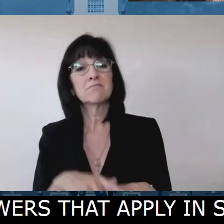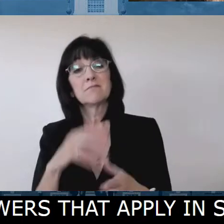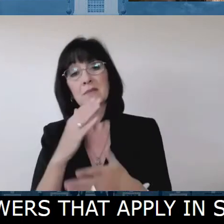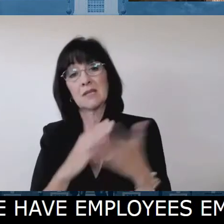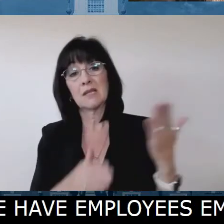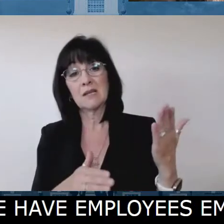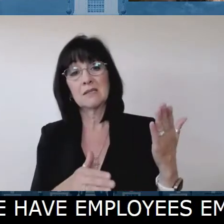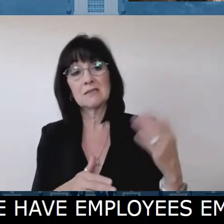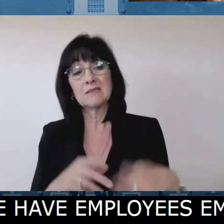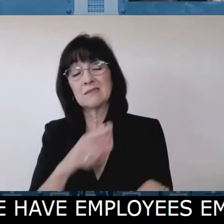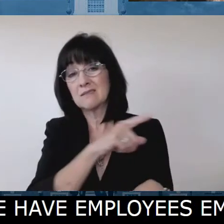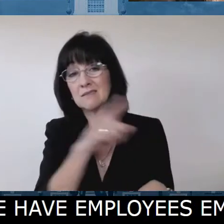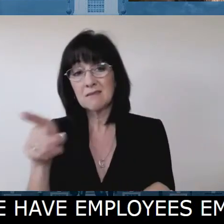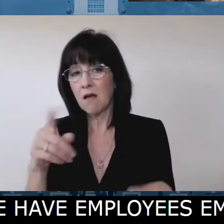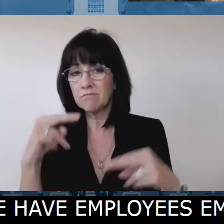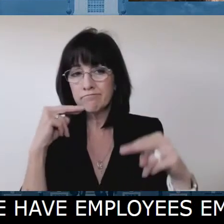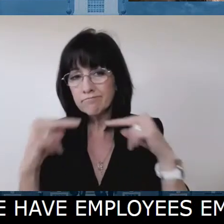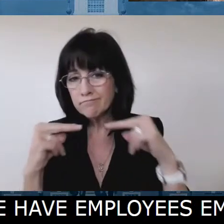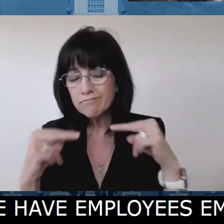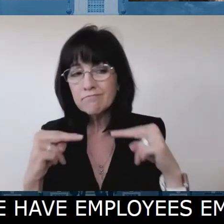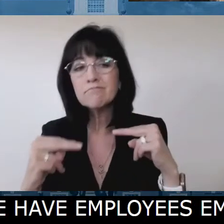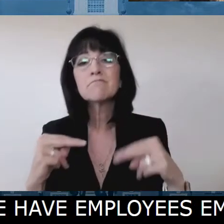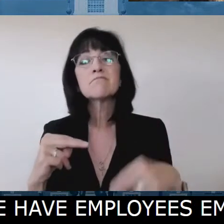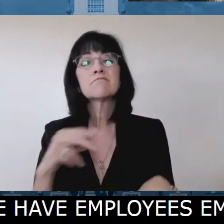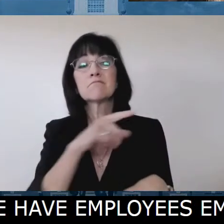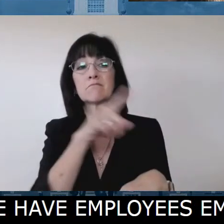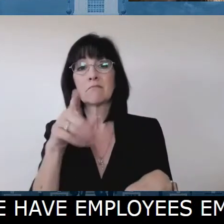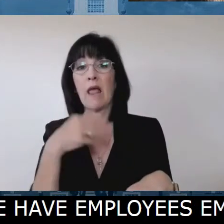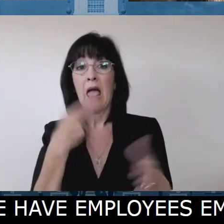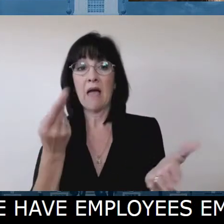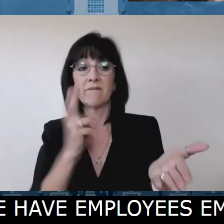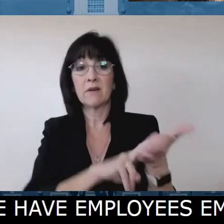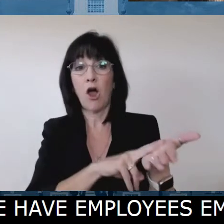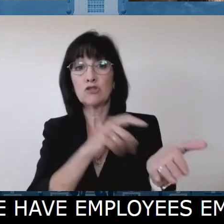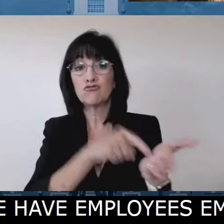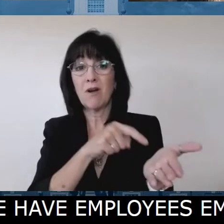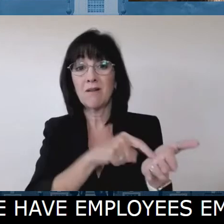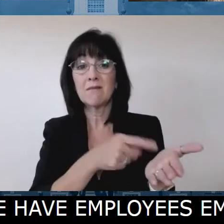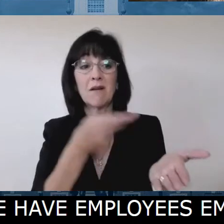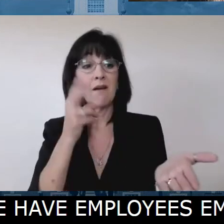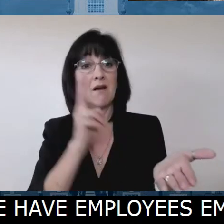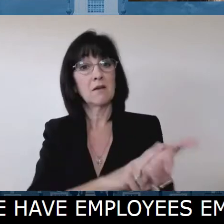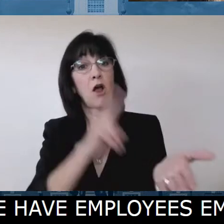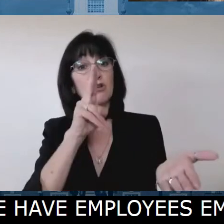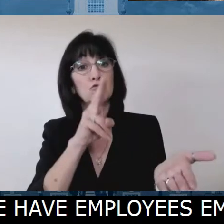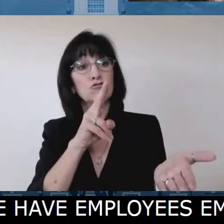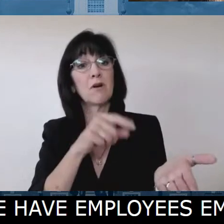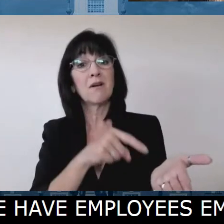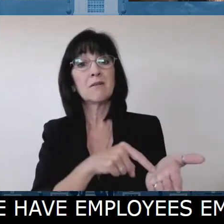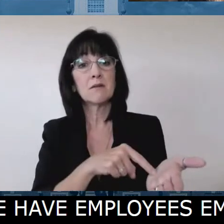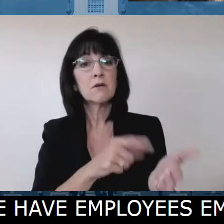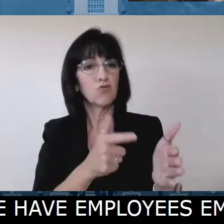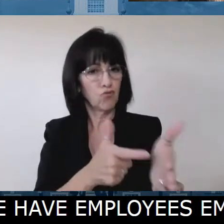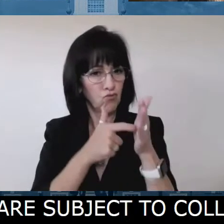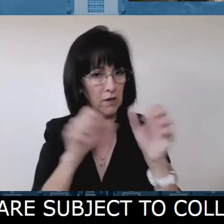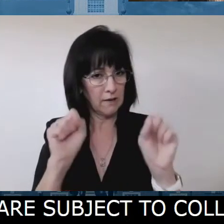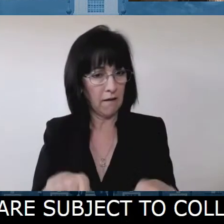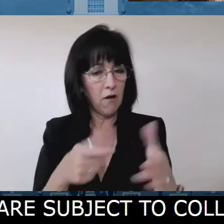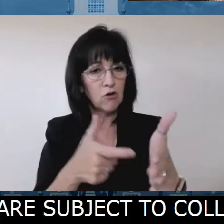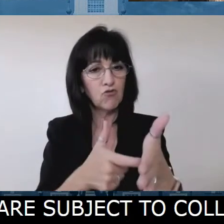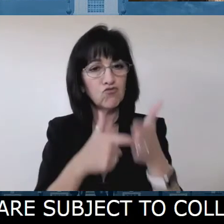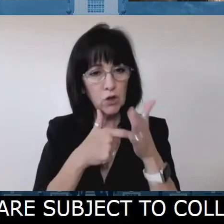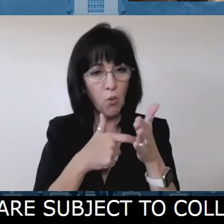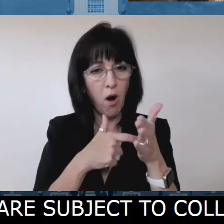to collective bargaining and contractual obligations. So it's a little bit more complicated depending on